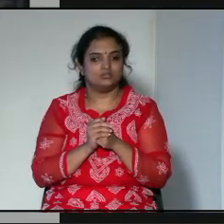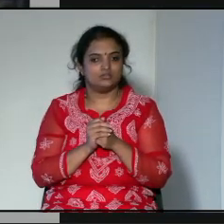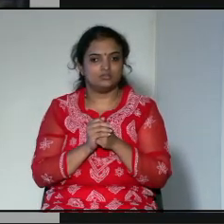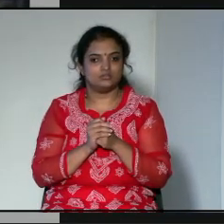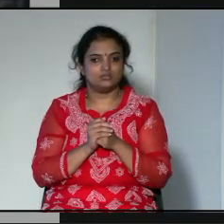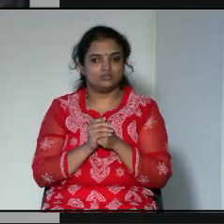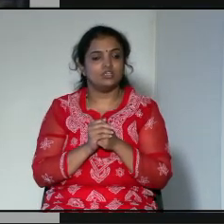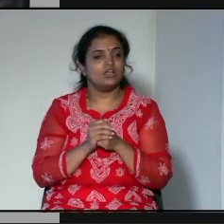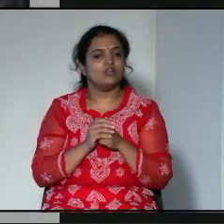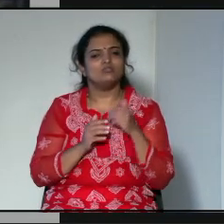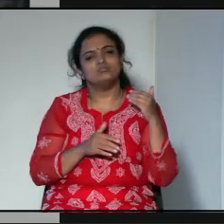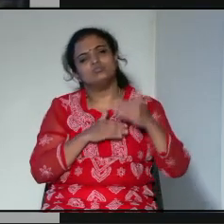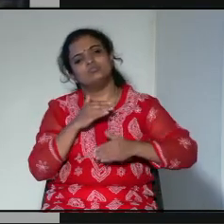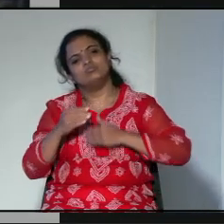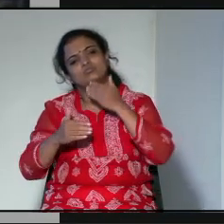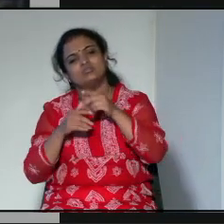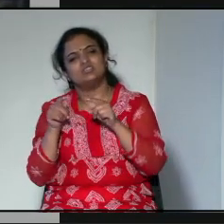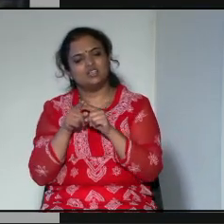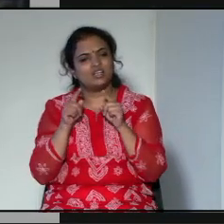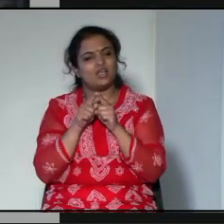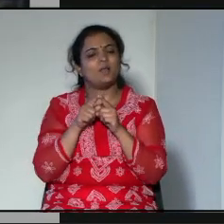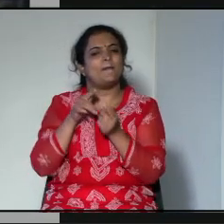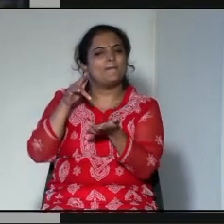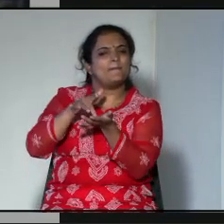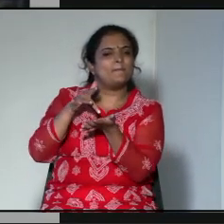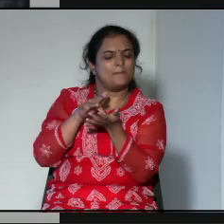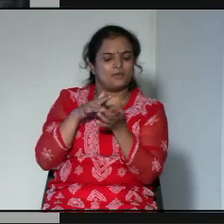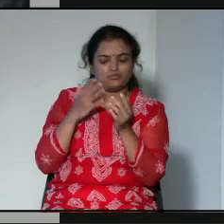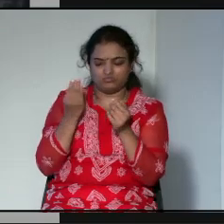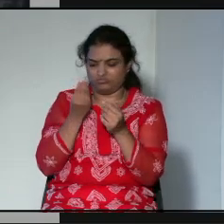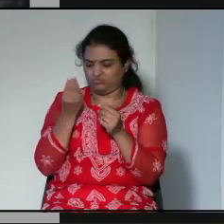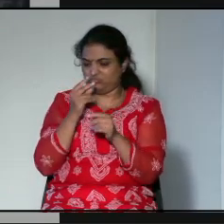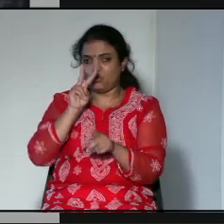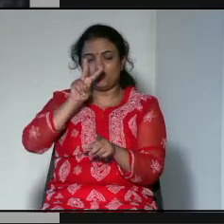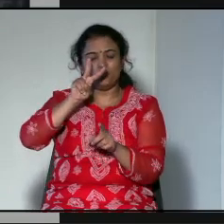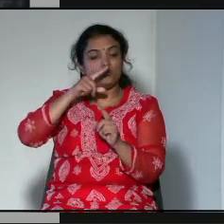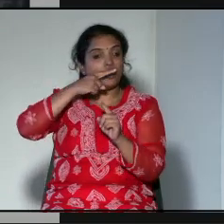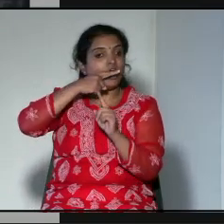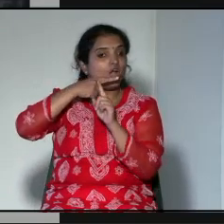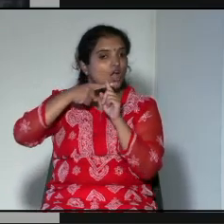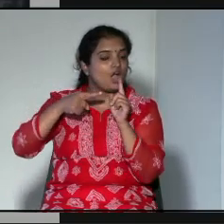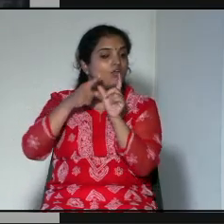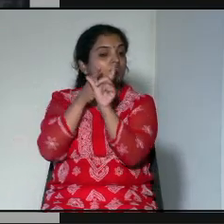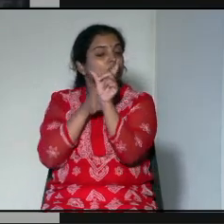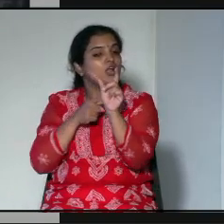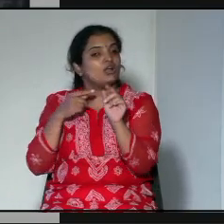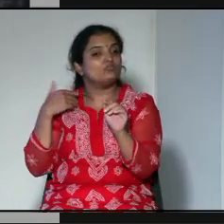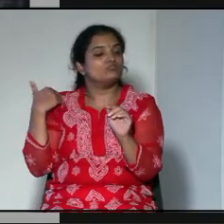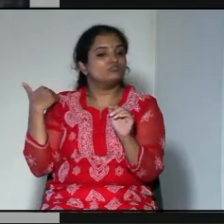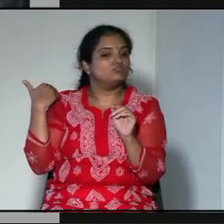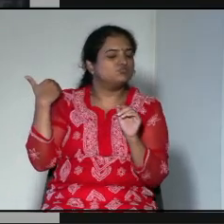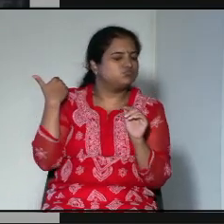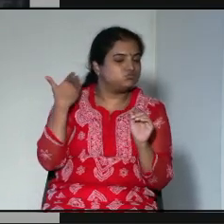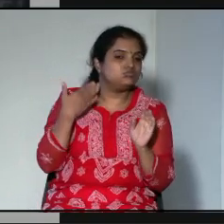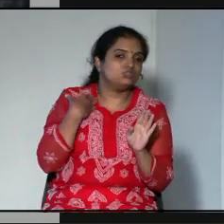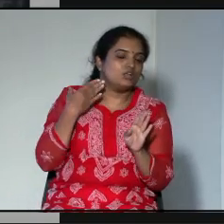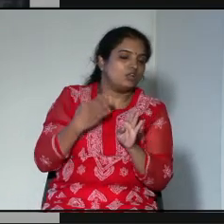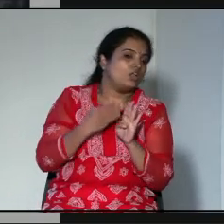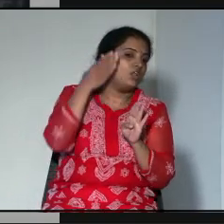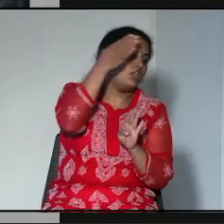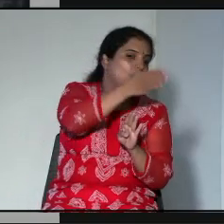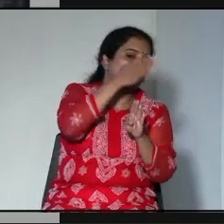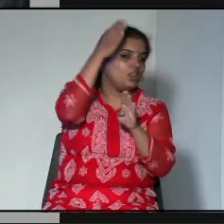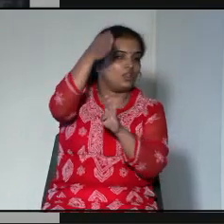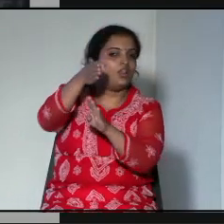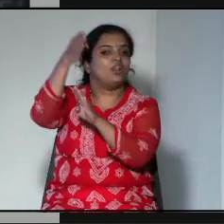she covered under the fellowship over 2.5 years shows the phenomenal energy and extent of her travels